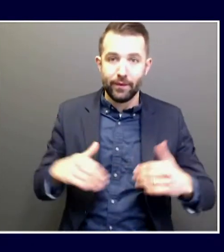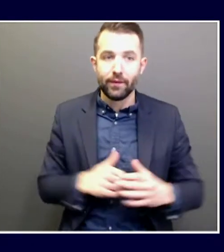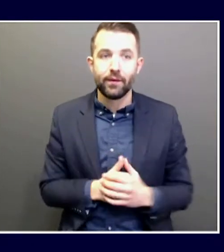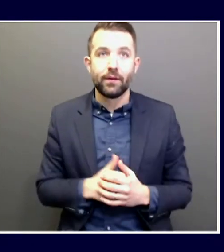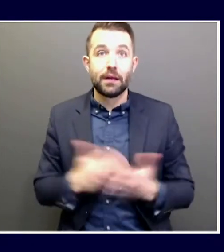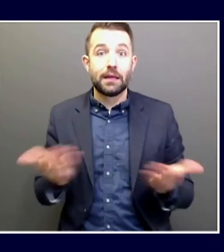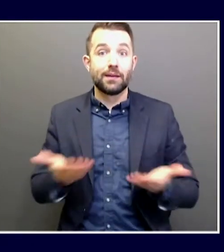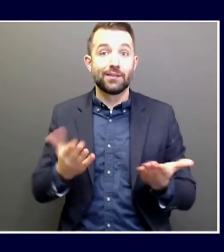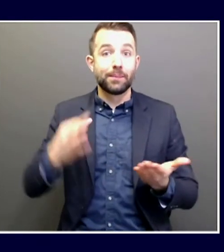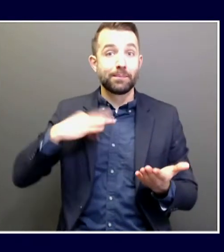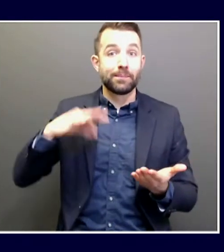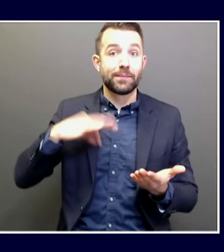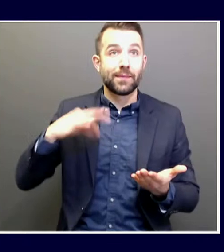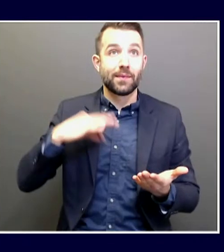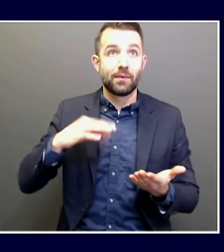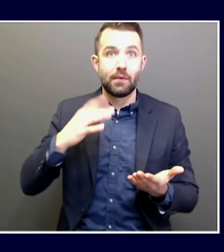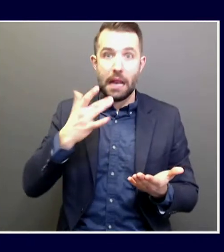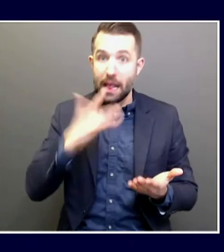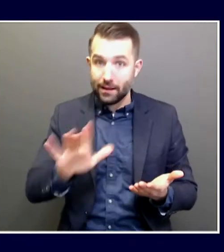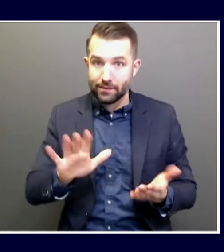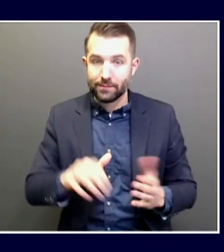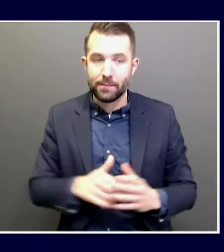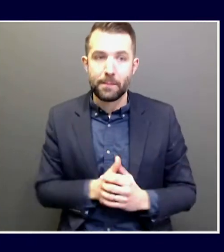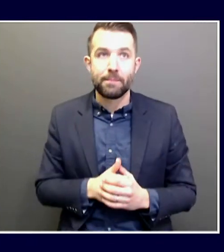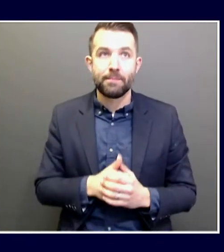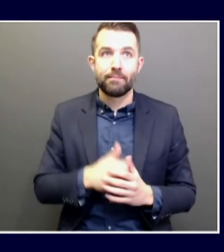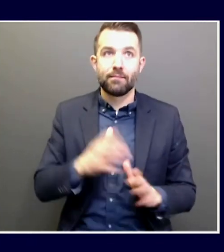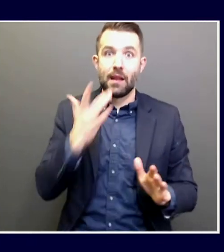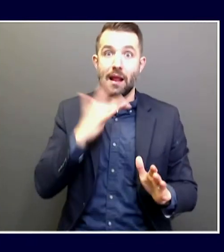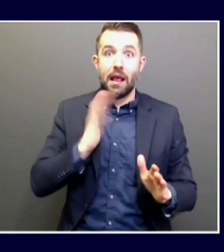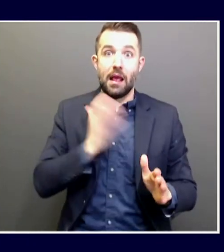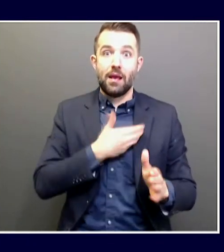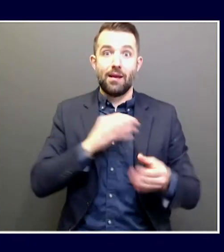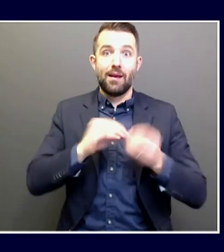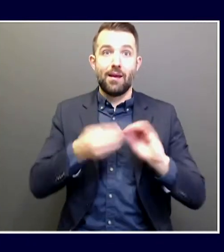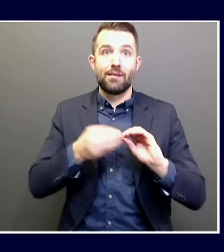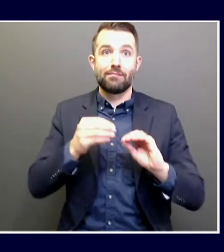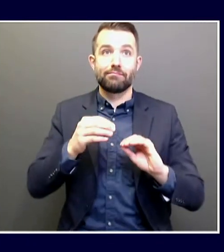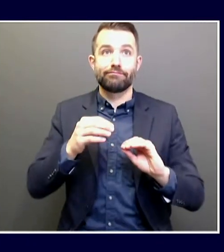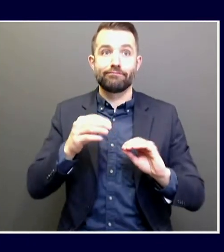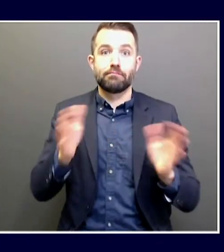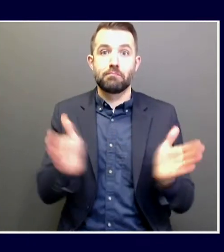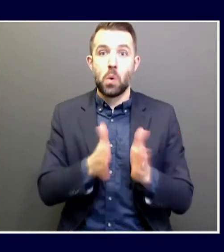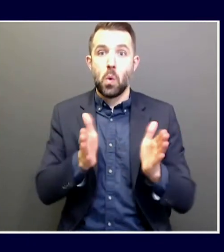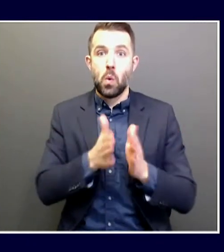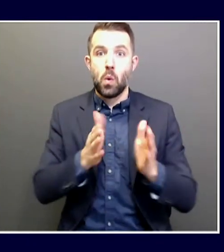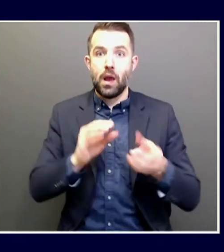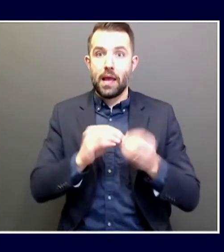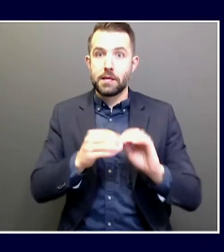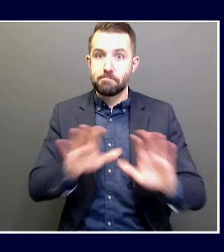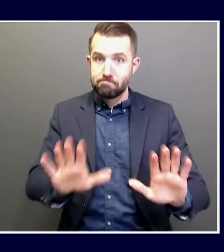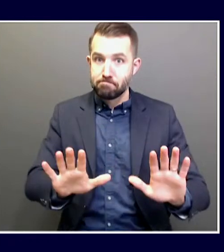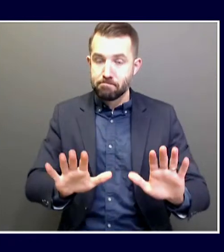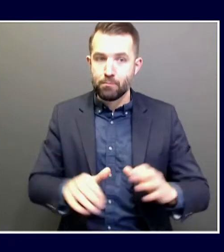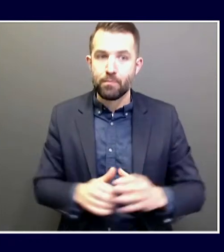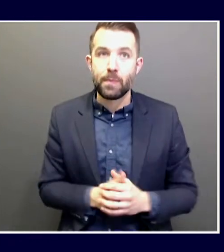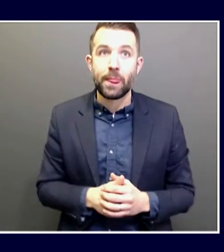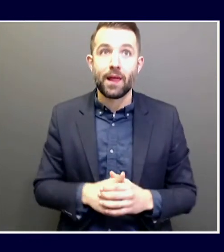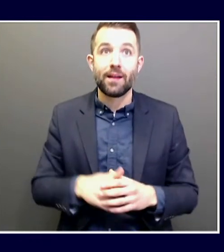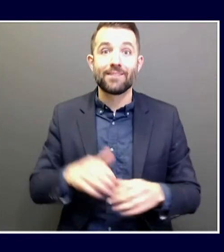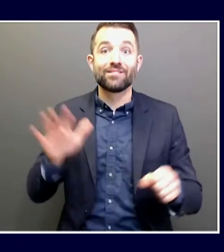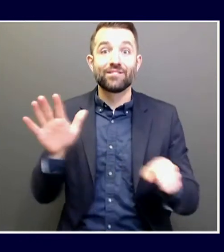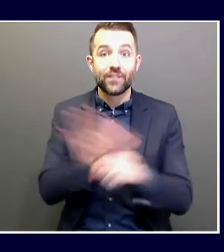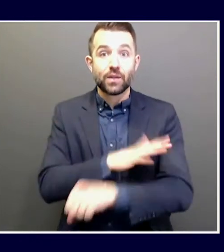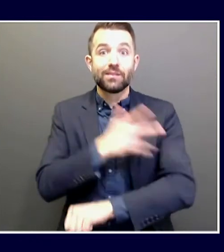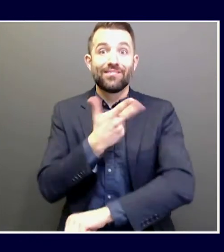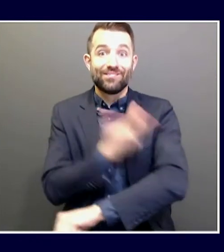are thankfully on the lower end, which makes comparisons of that sort, boosted versus fully vaccinated.